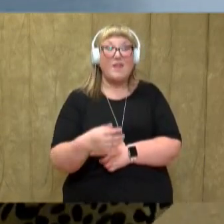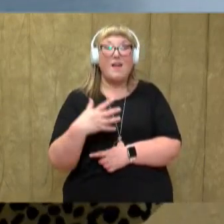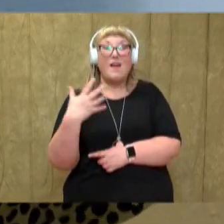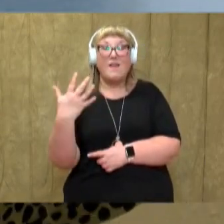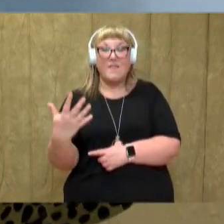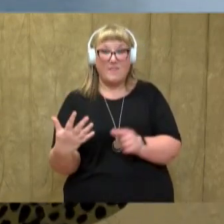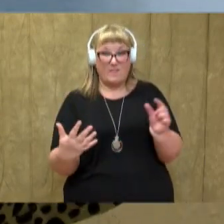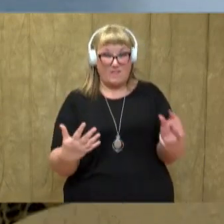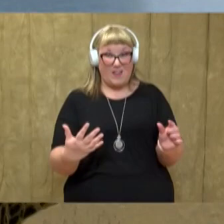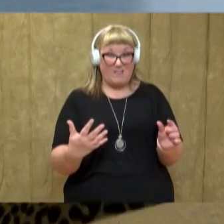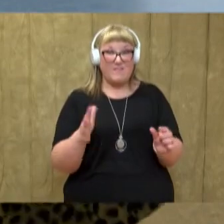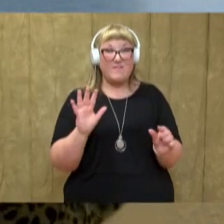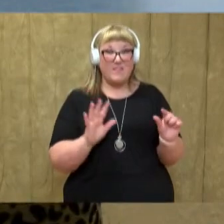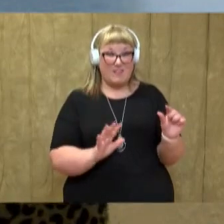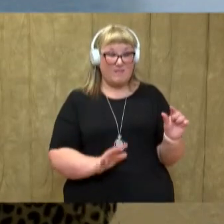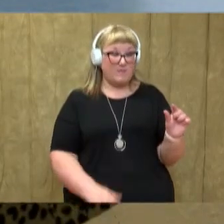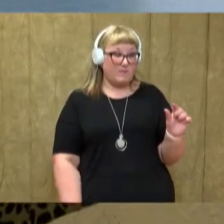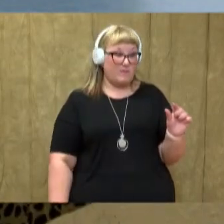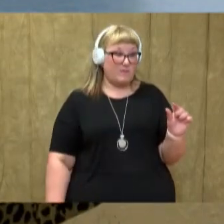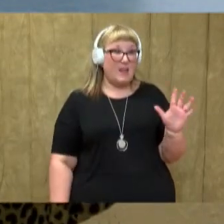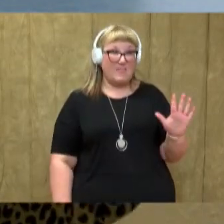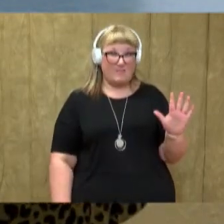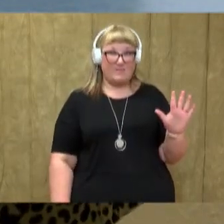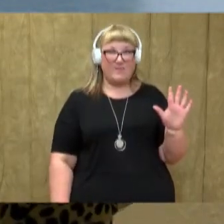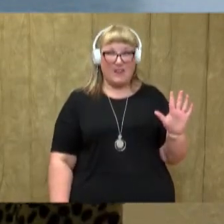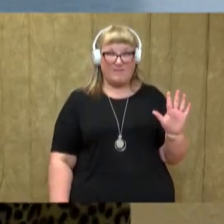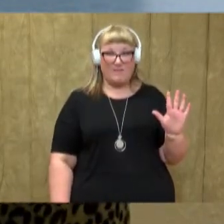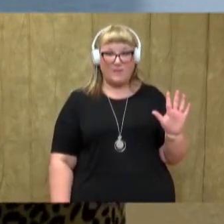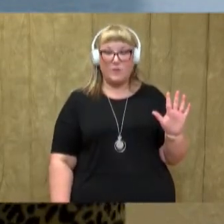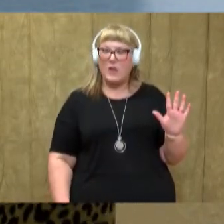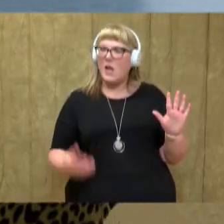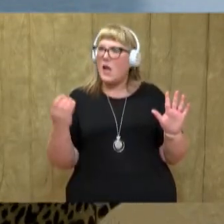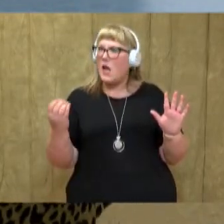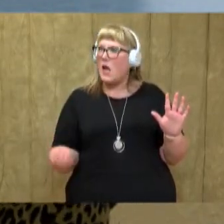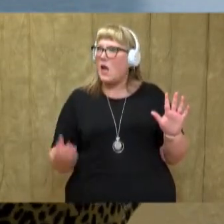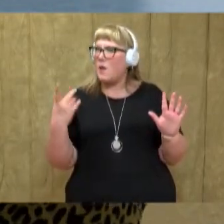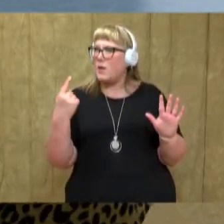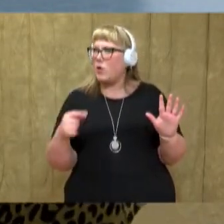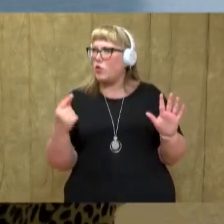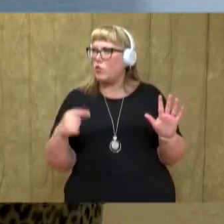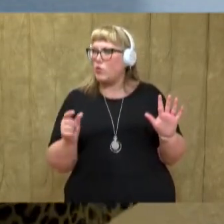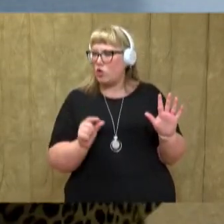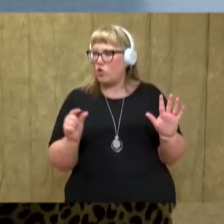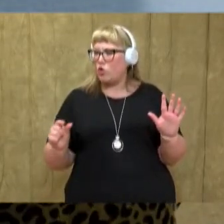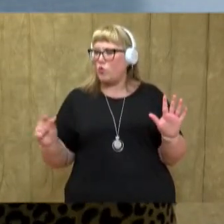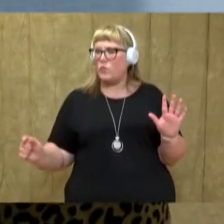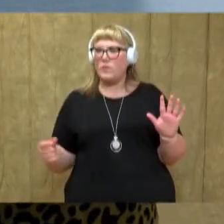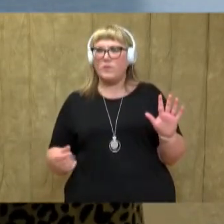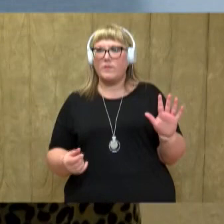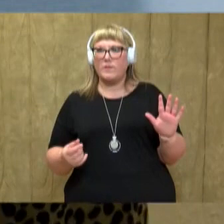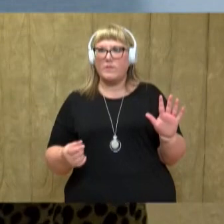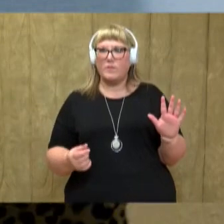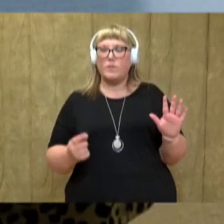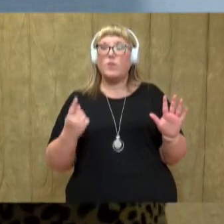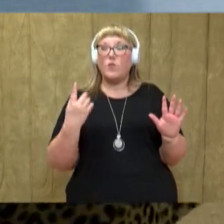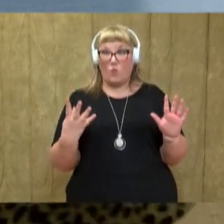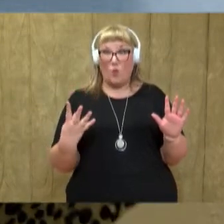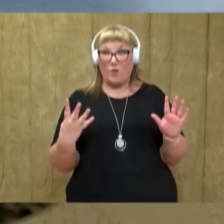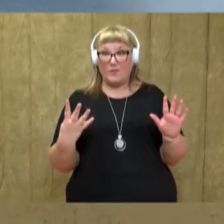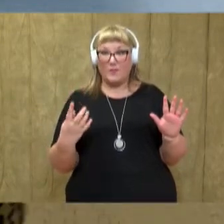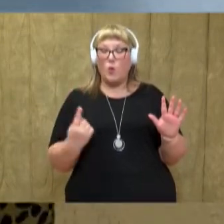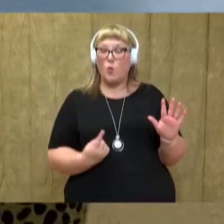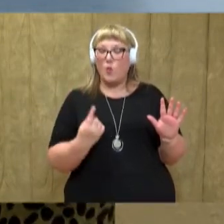4, 5. How many green cubes if my problem is 5 plus 4?